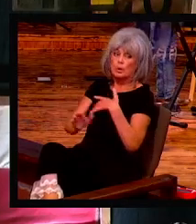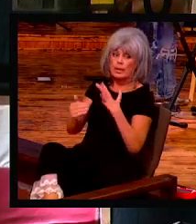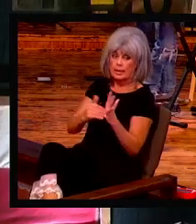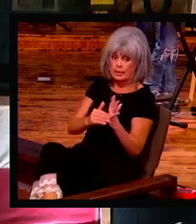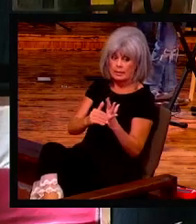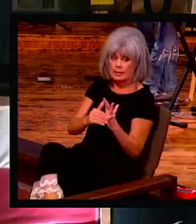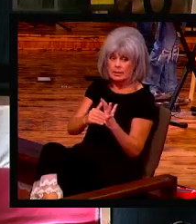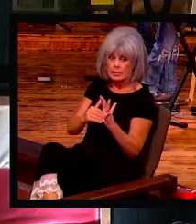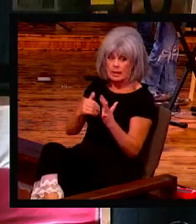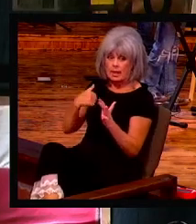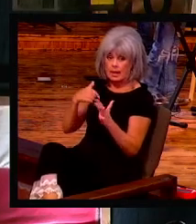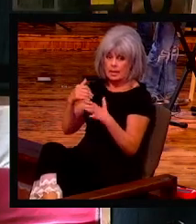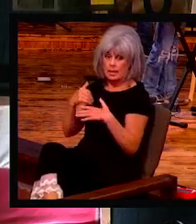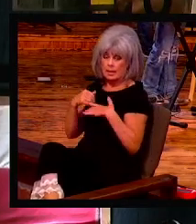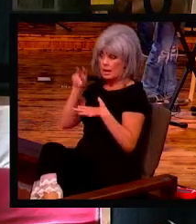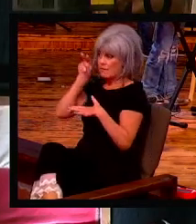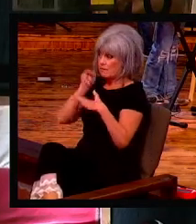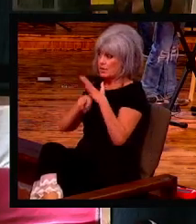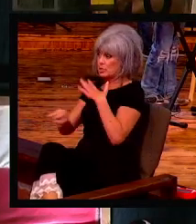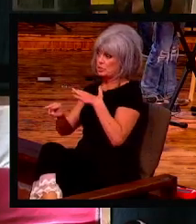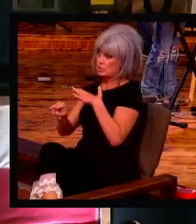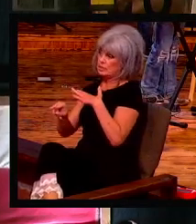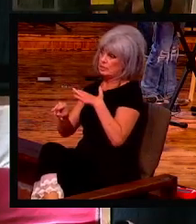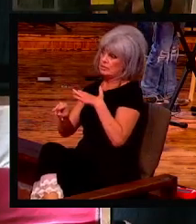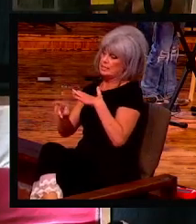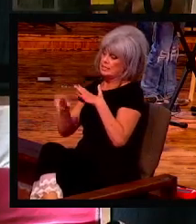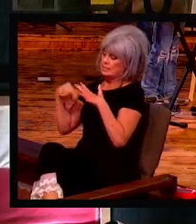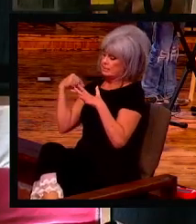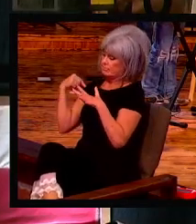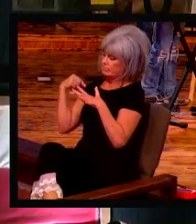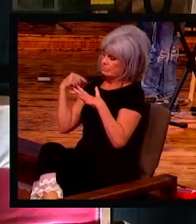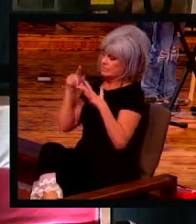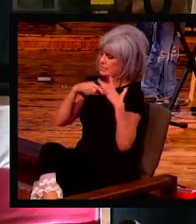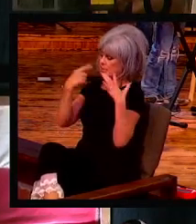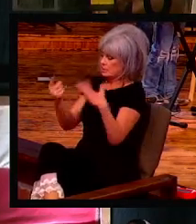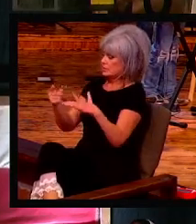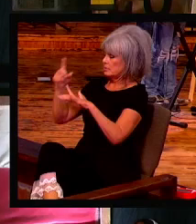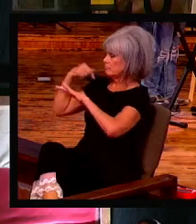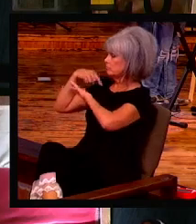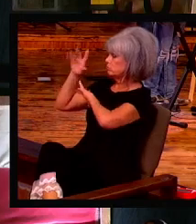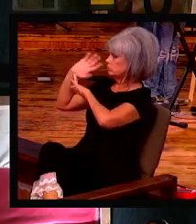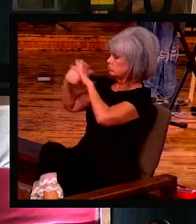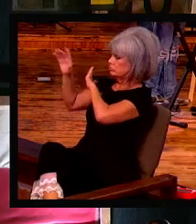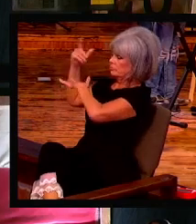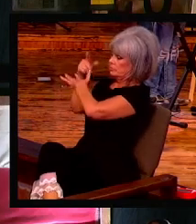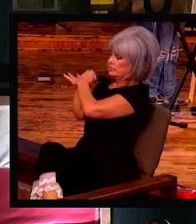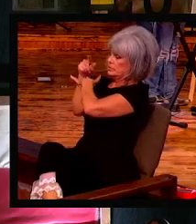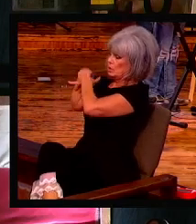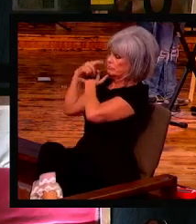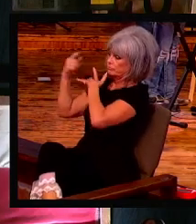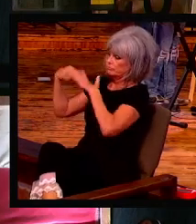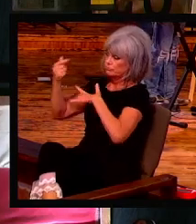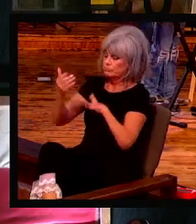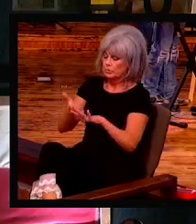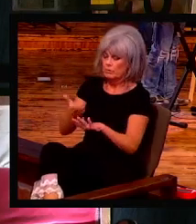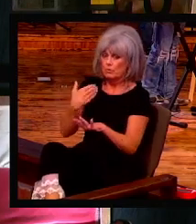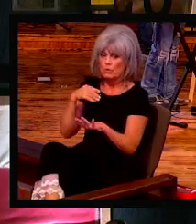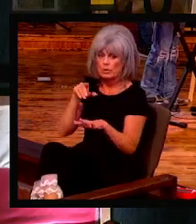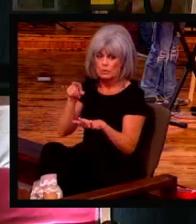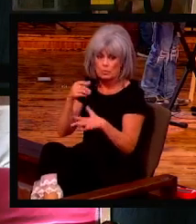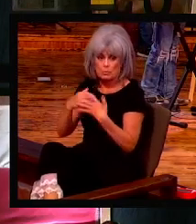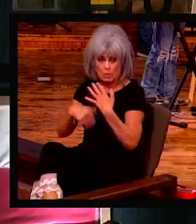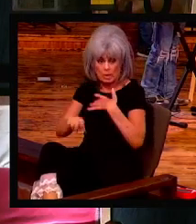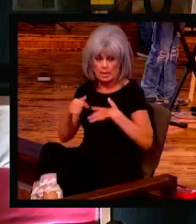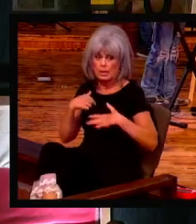had a chazon. I had a vision for you since the beginning of time. Since before you were ever born, before you were ever thought about, I